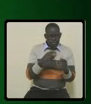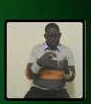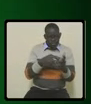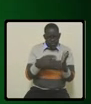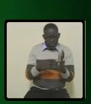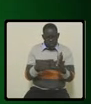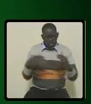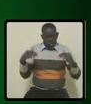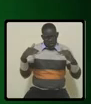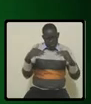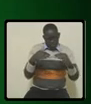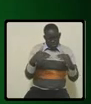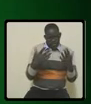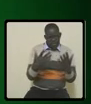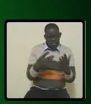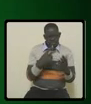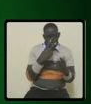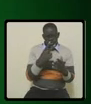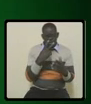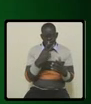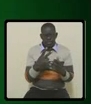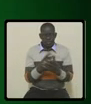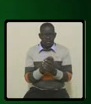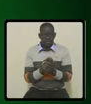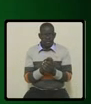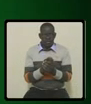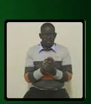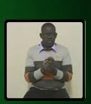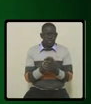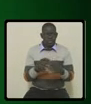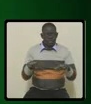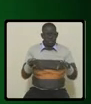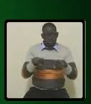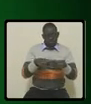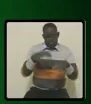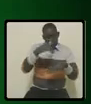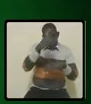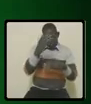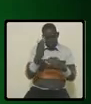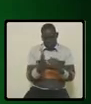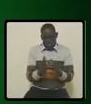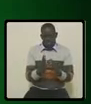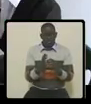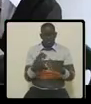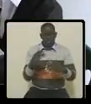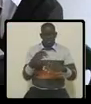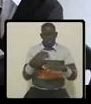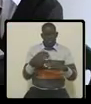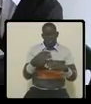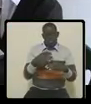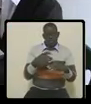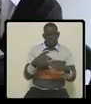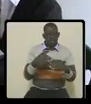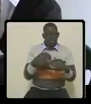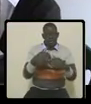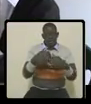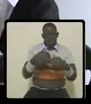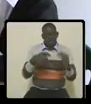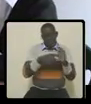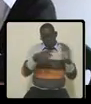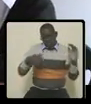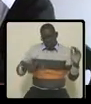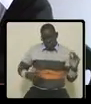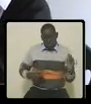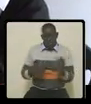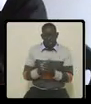means edge. As you can see, the Andes Mountains lie on the edge of the continent. Okay, but what about